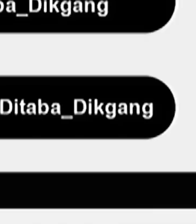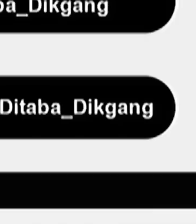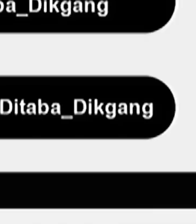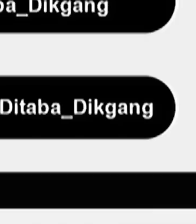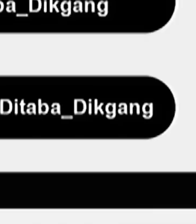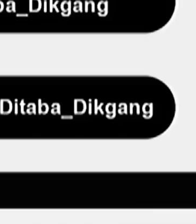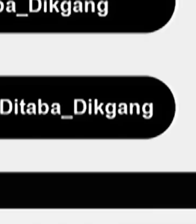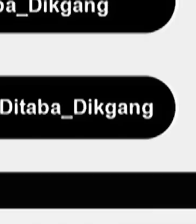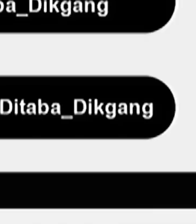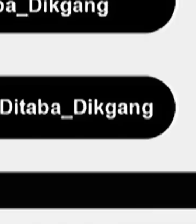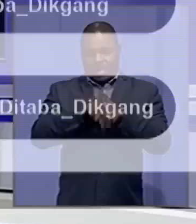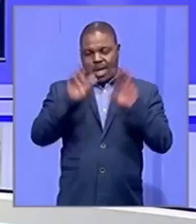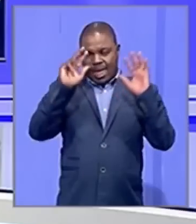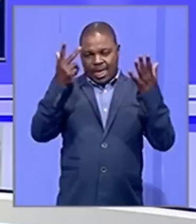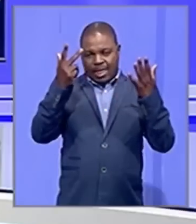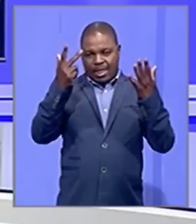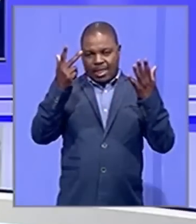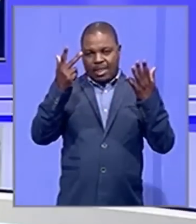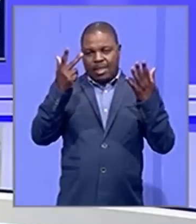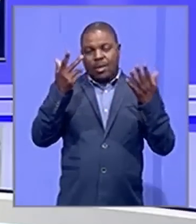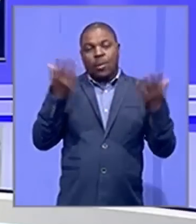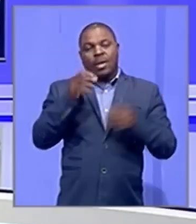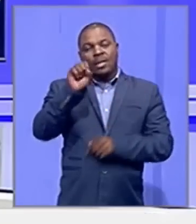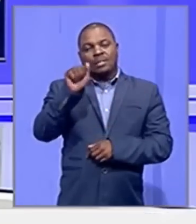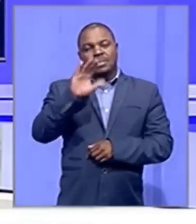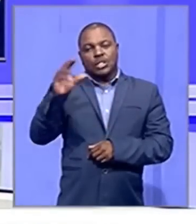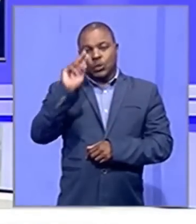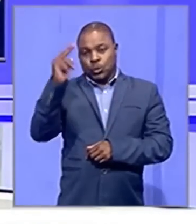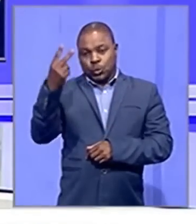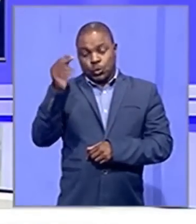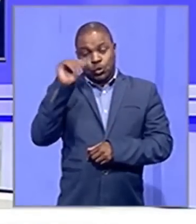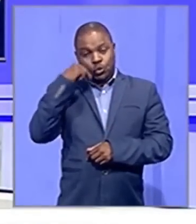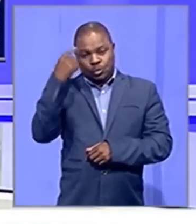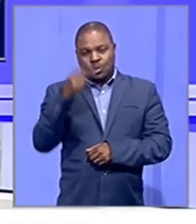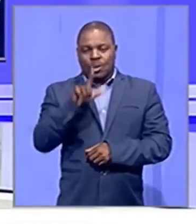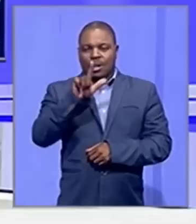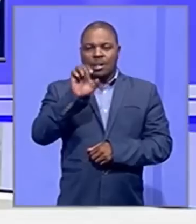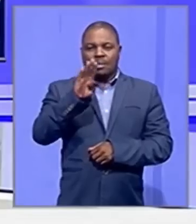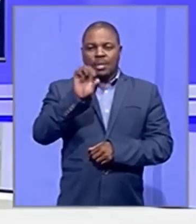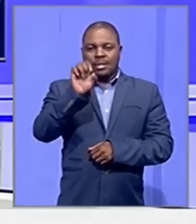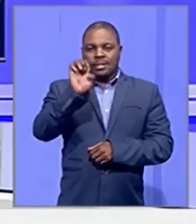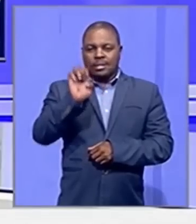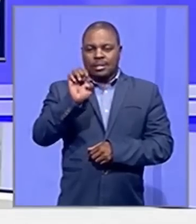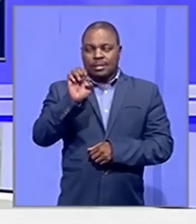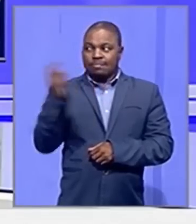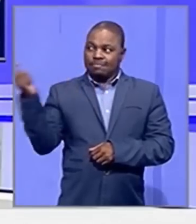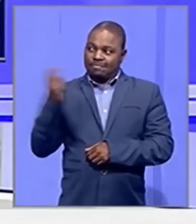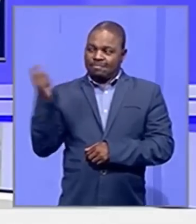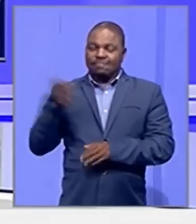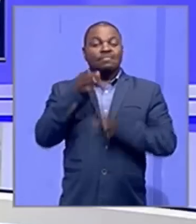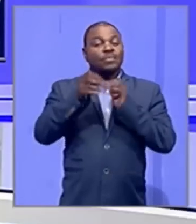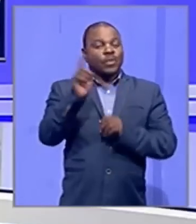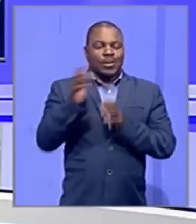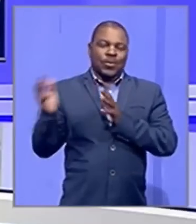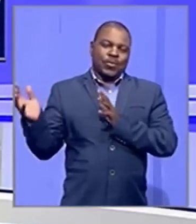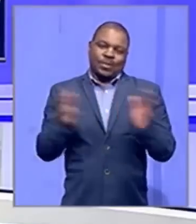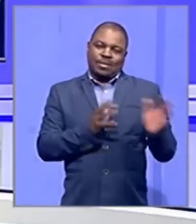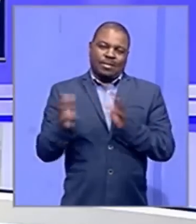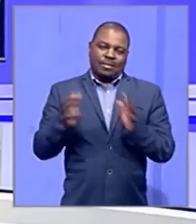lefa tšona ka iri ya seswai mo go SABC 2 go sasa. Lebeseng ka dimeng o latela ka kakanyo ya maemo a